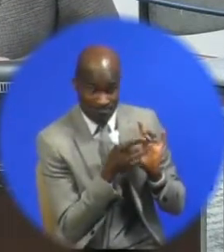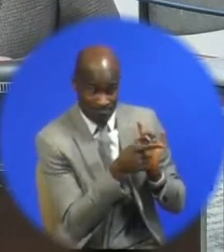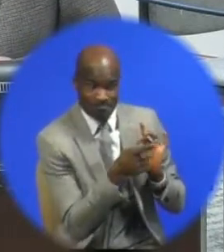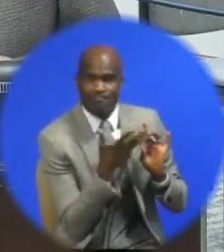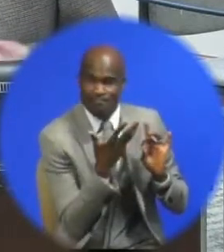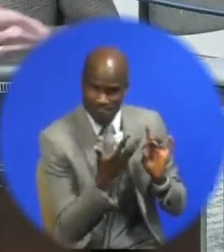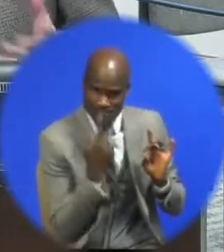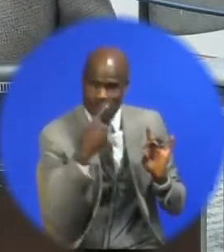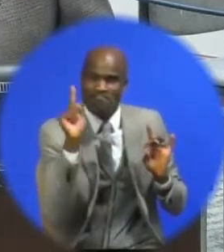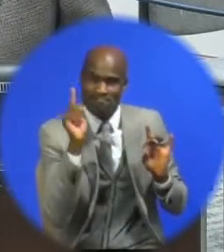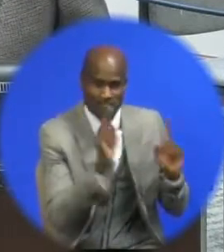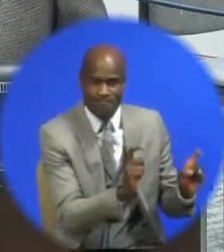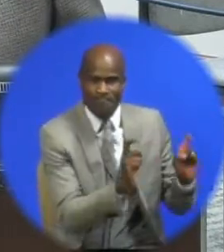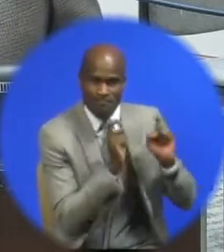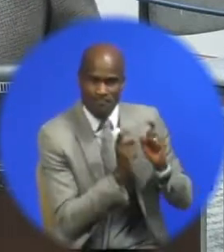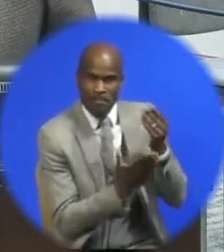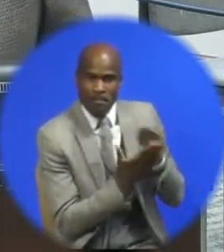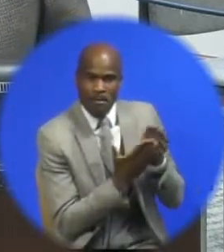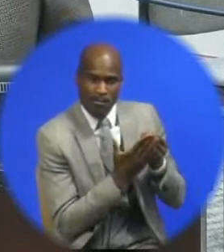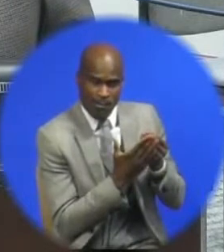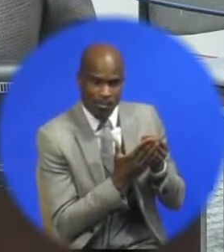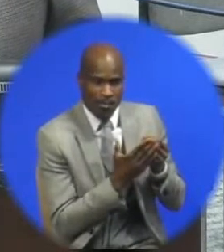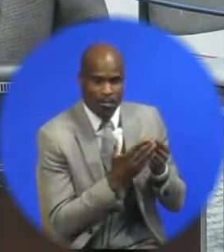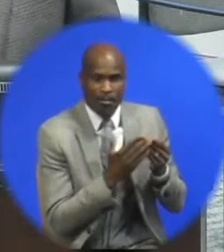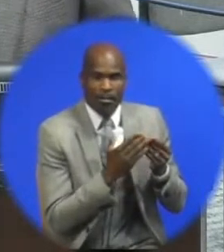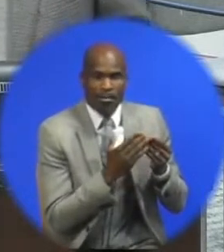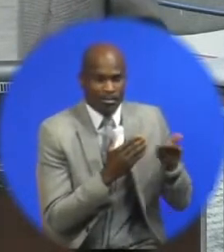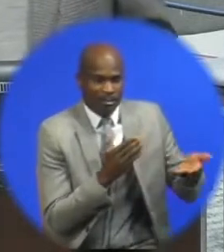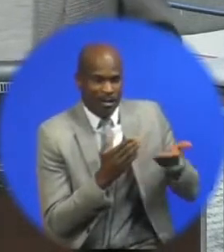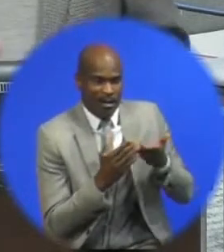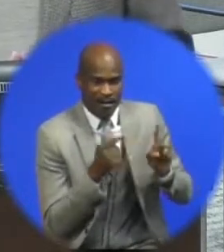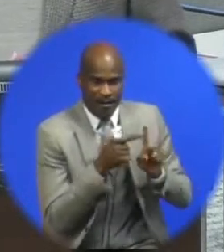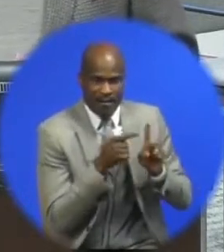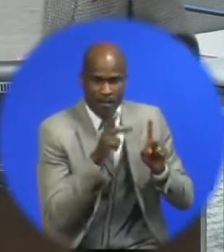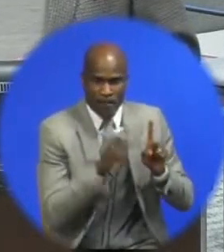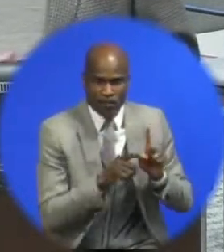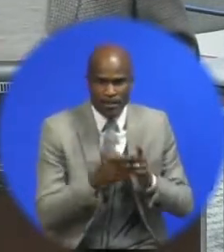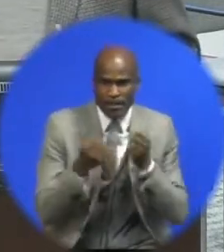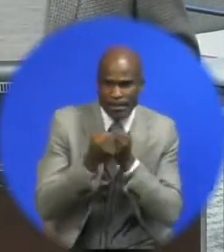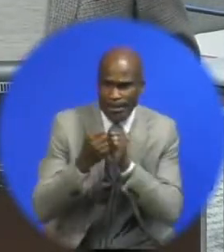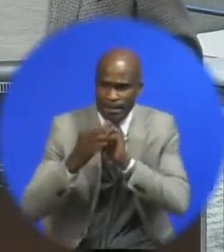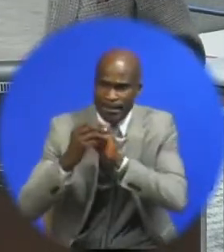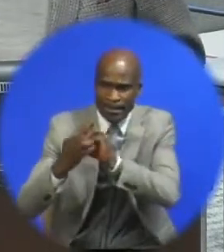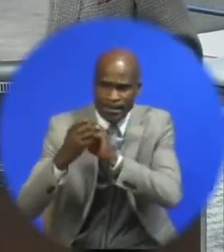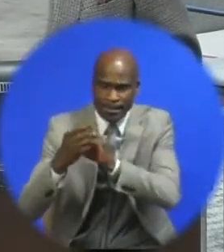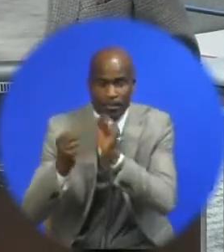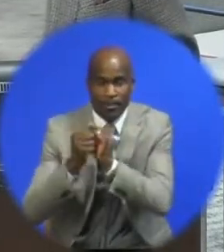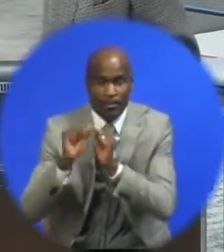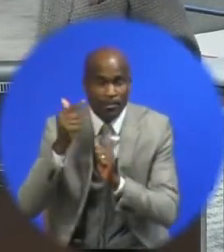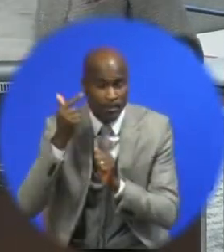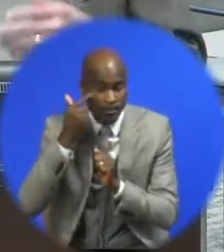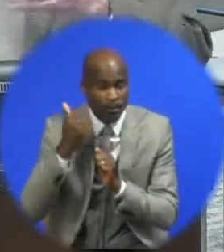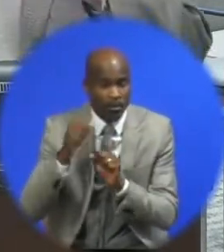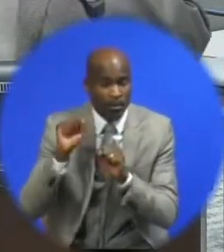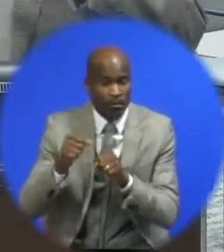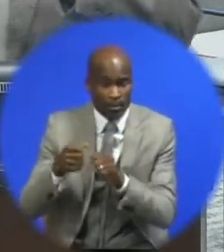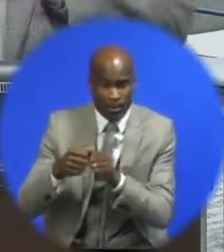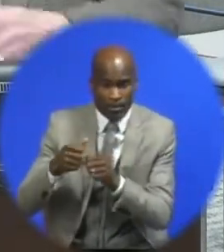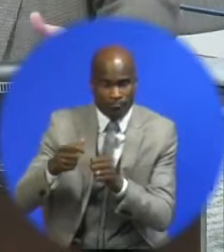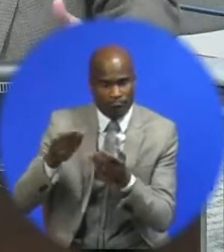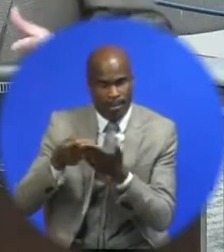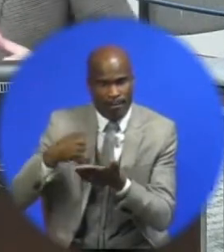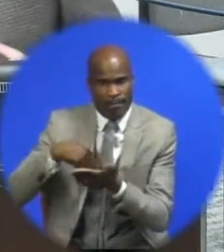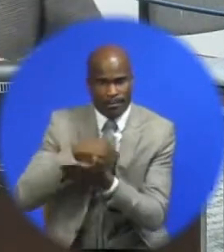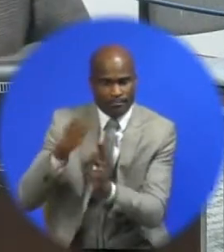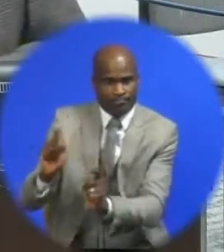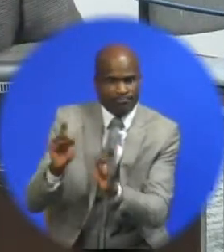money to hire a lobbyist for us for 1 year that will be working on this proposal. It goes, part